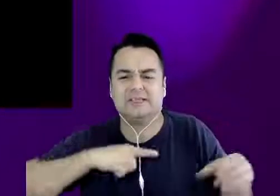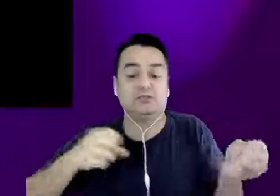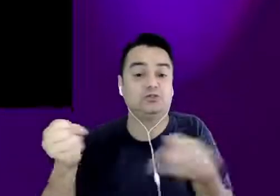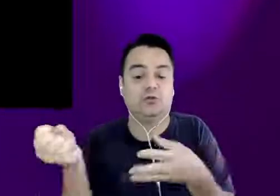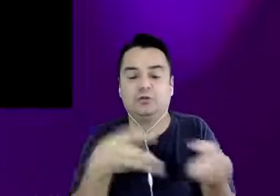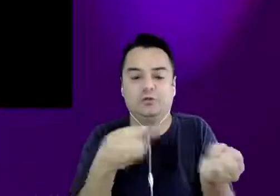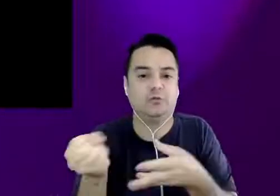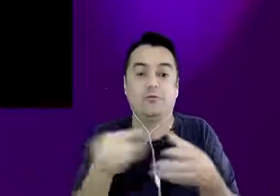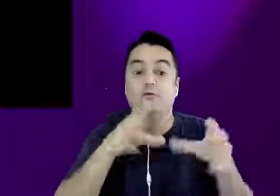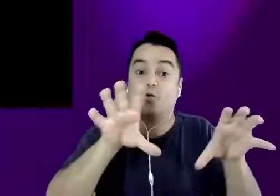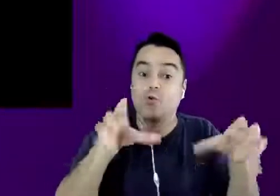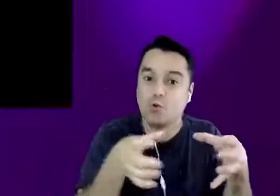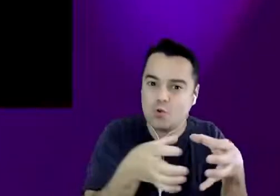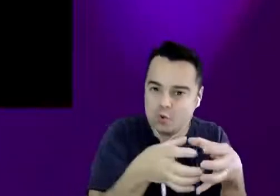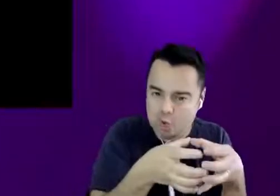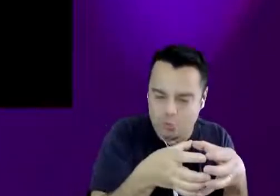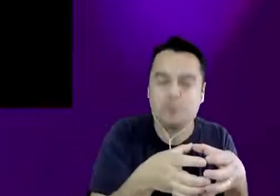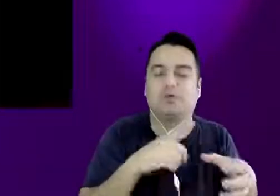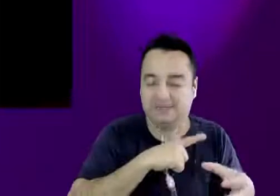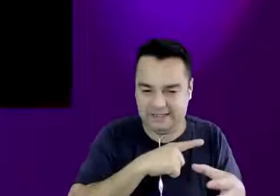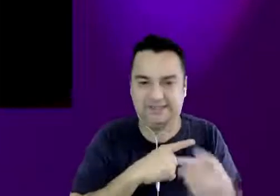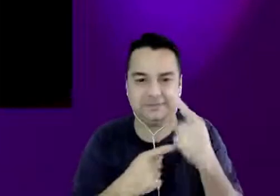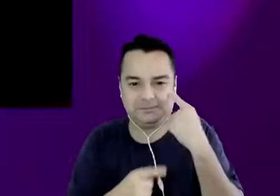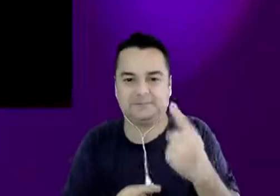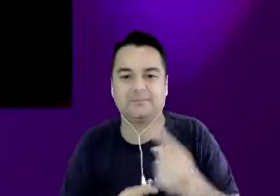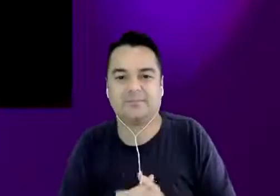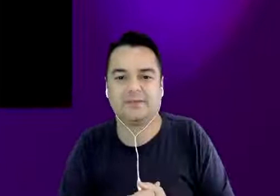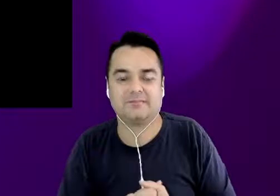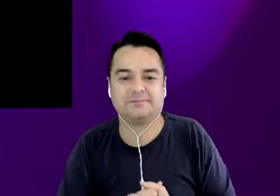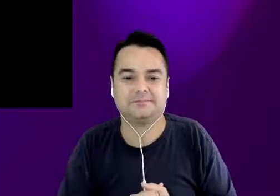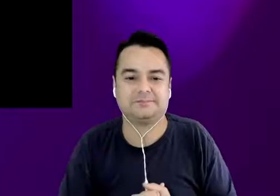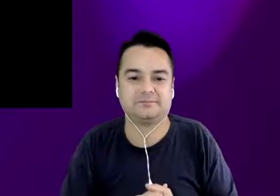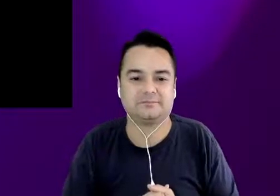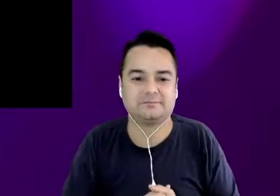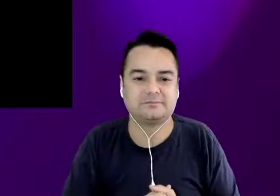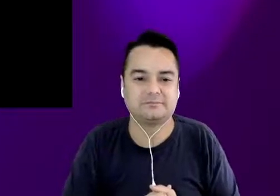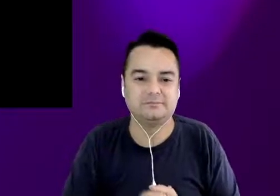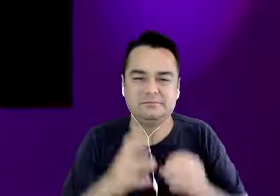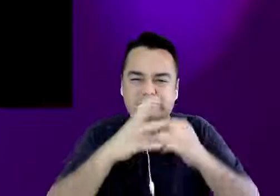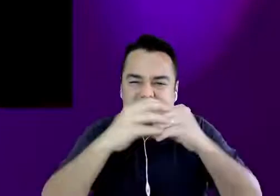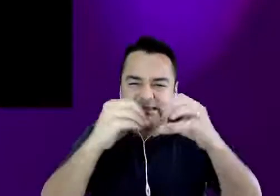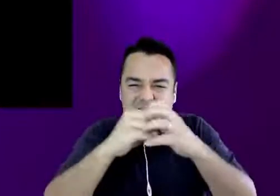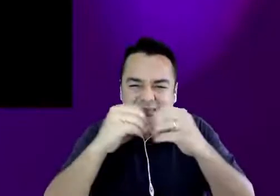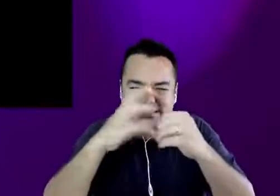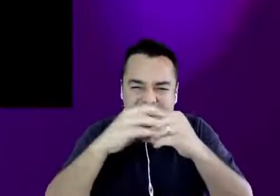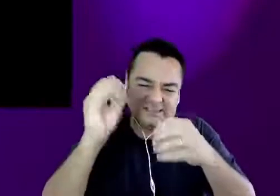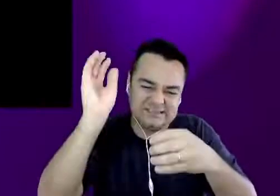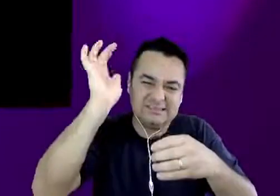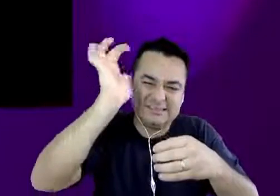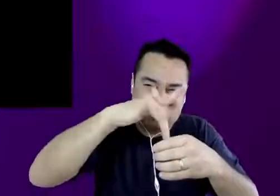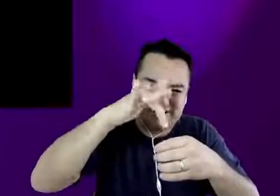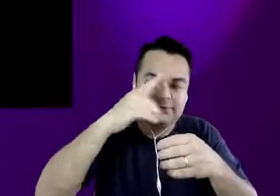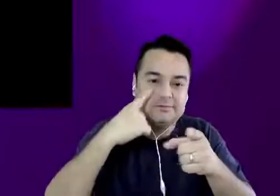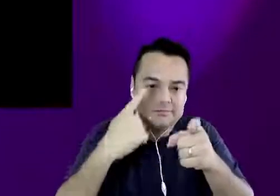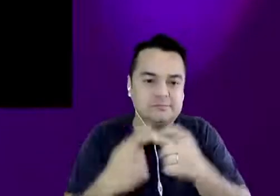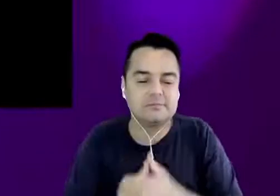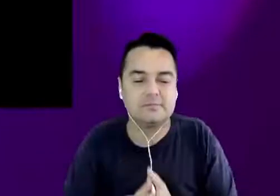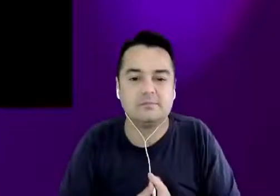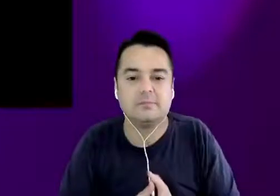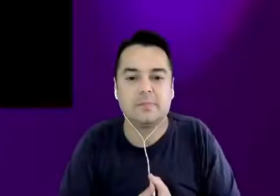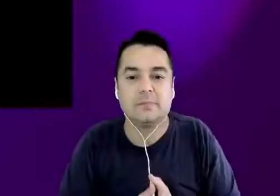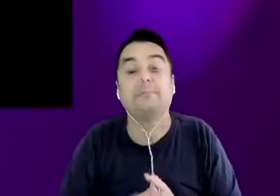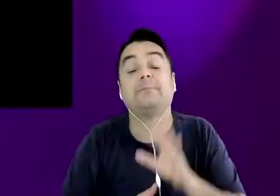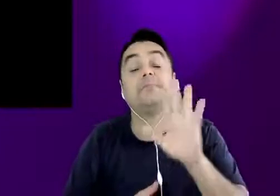in the kale, parsley, celery, strawberries, dark chocolate,